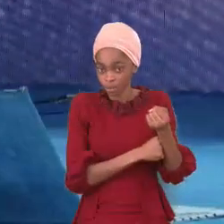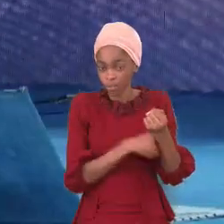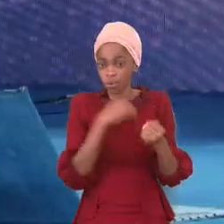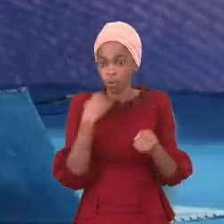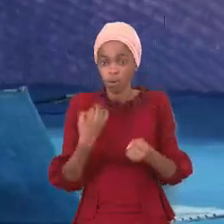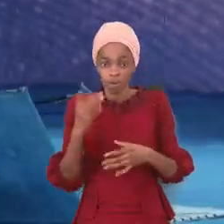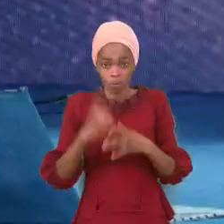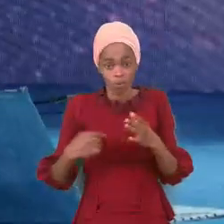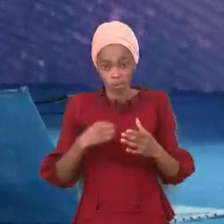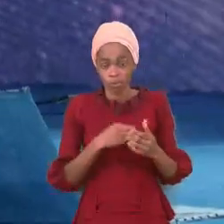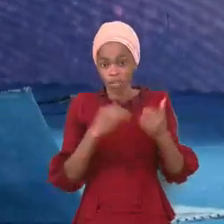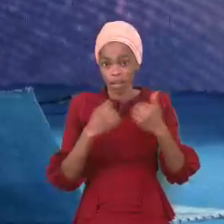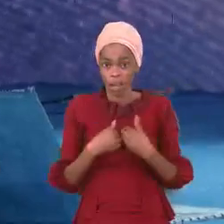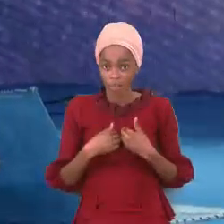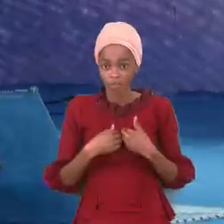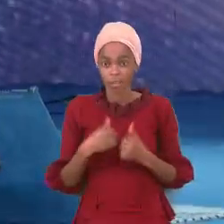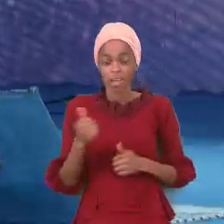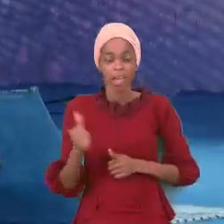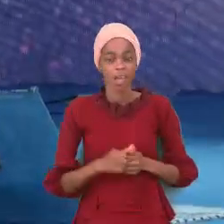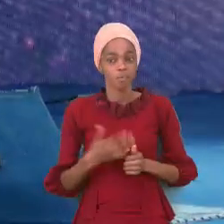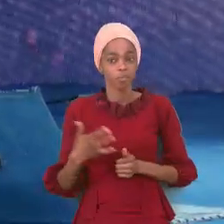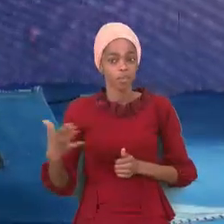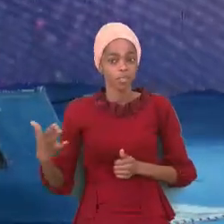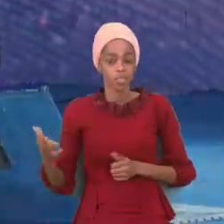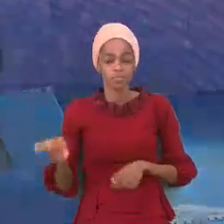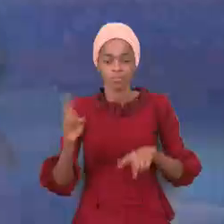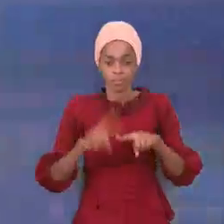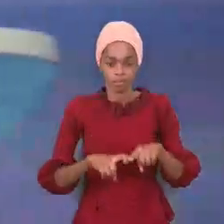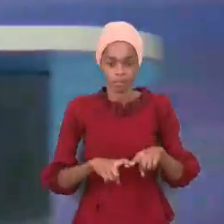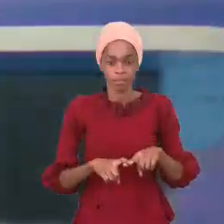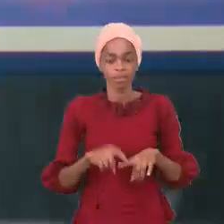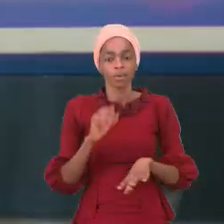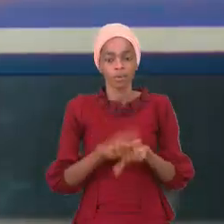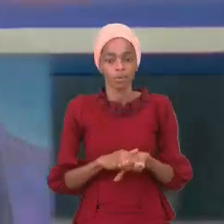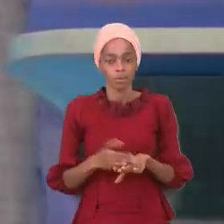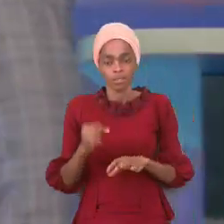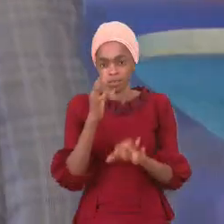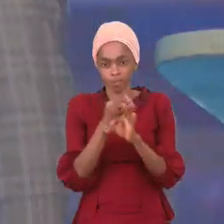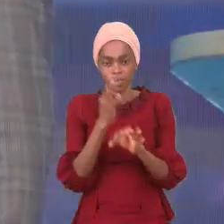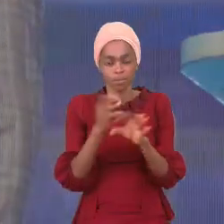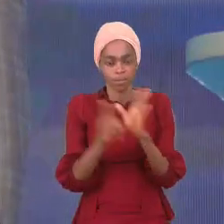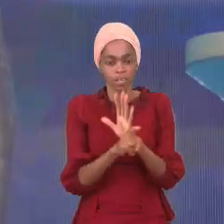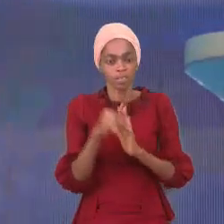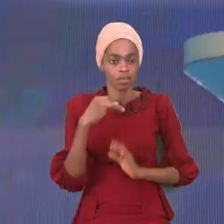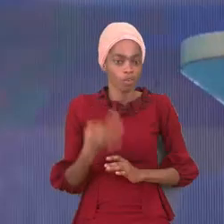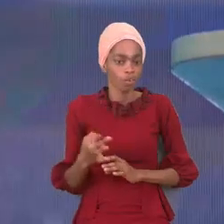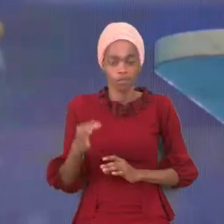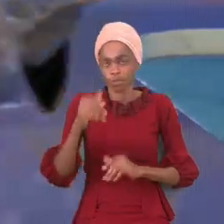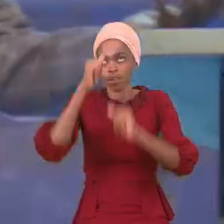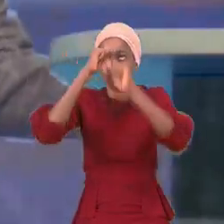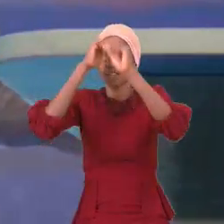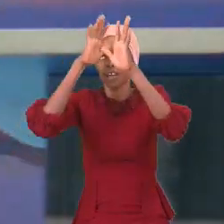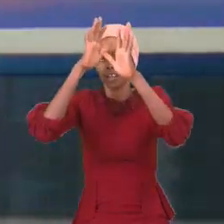we have, everything depends on the faithfulness of the Father.